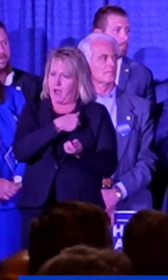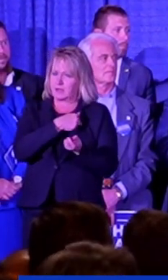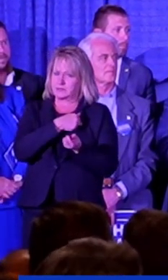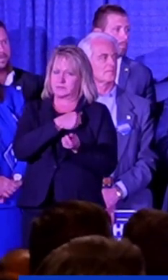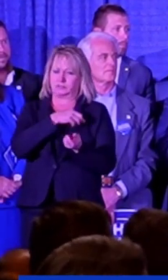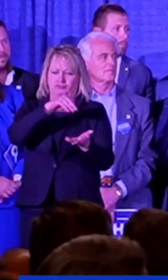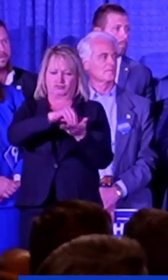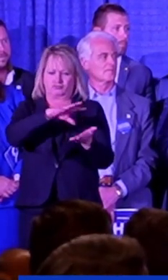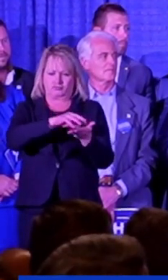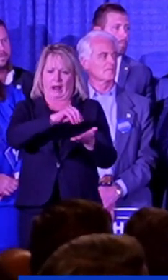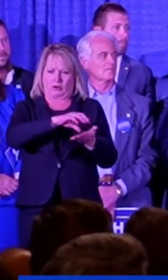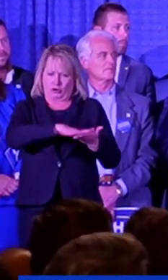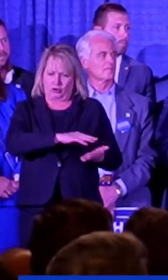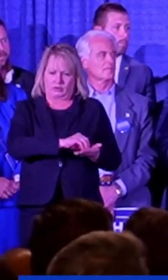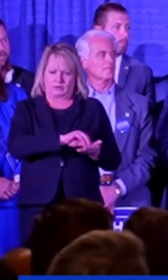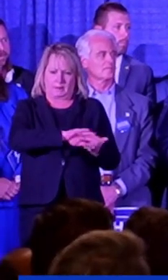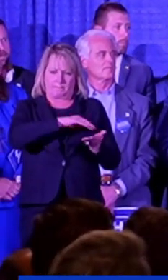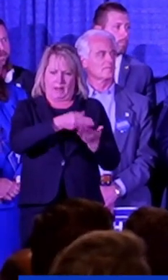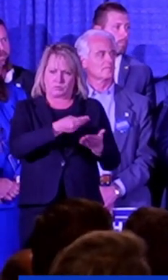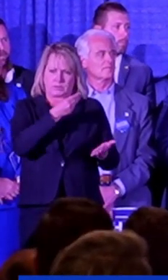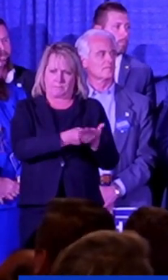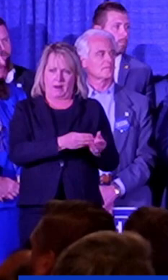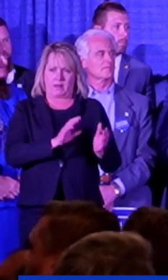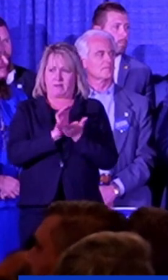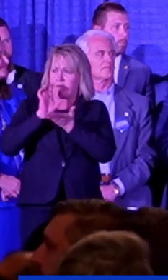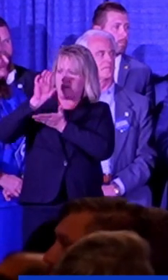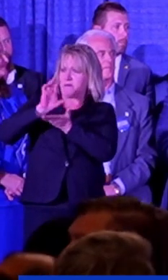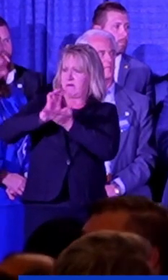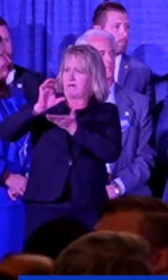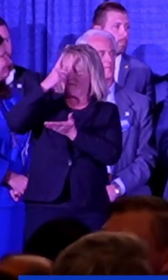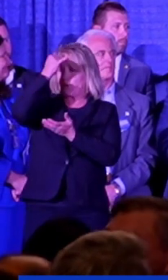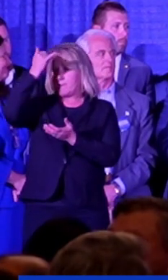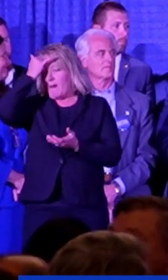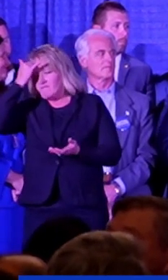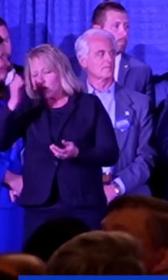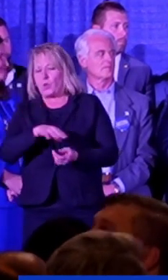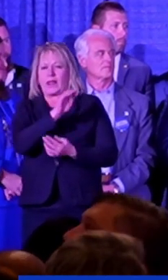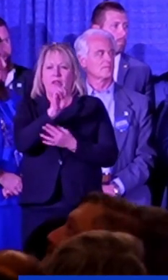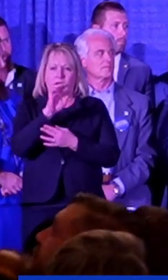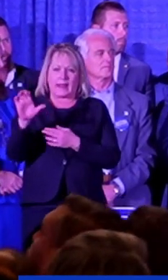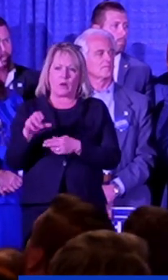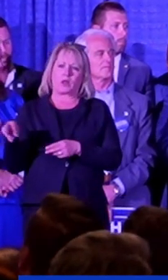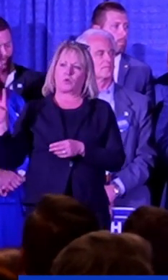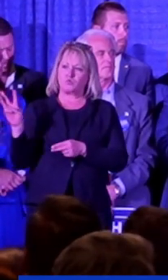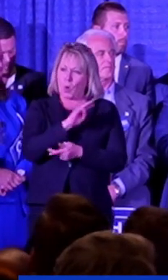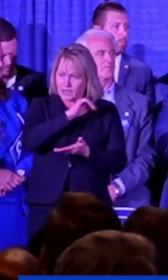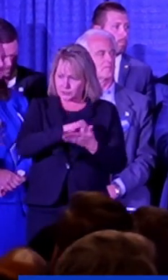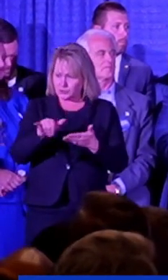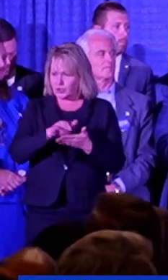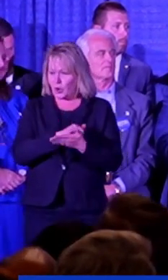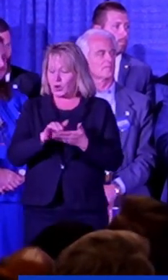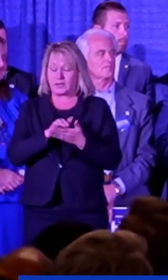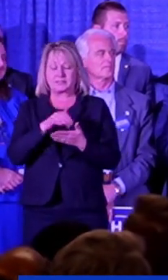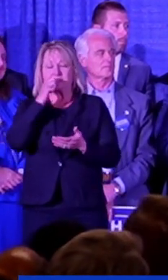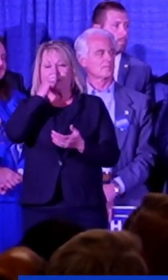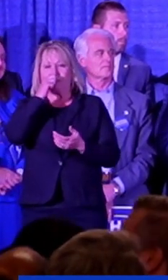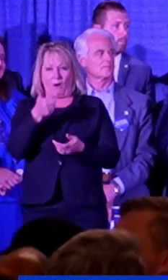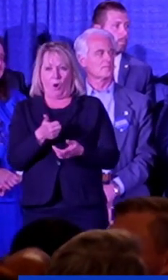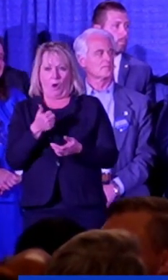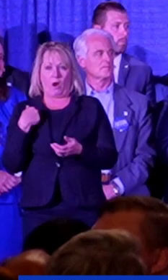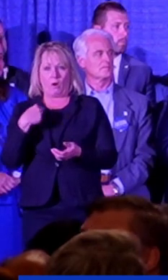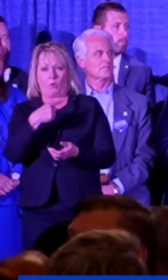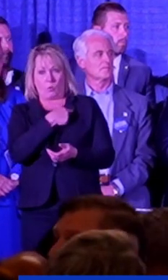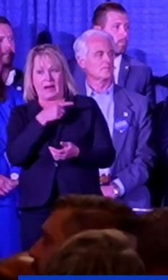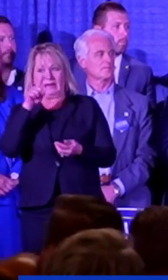delivering record amounts of money to Buffalo, Erie County, Western New York. Tomorrow,